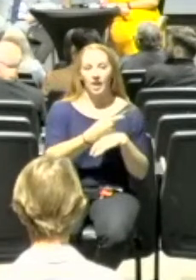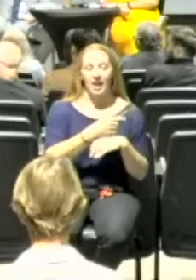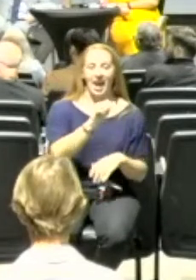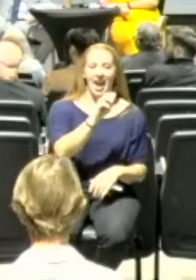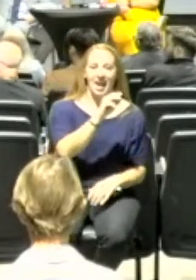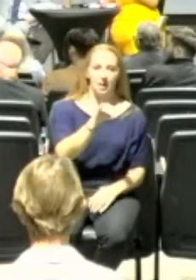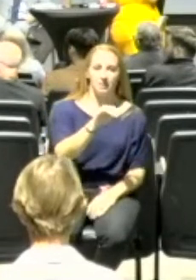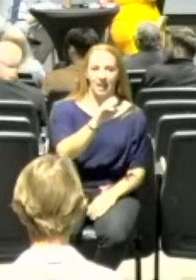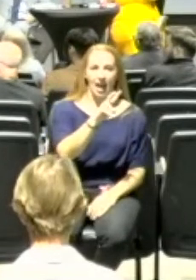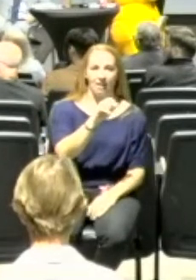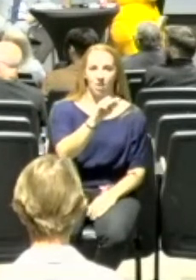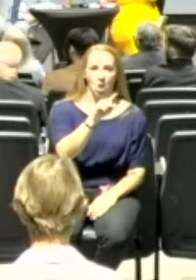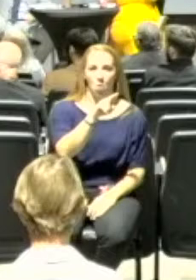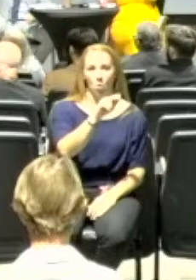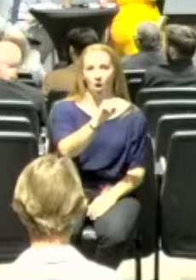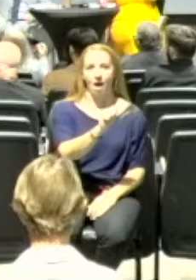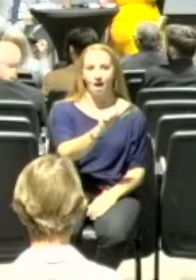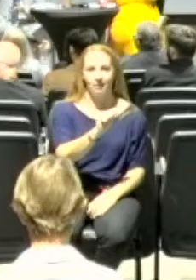producer extraordinaire.